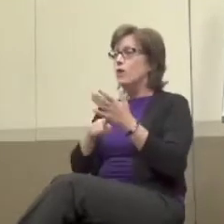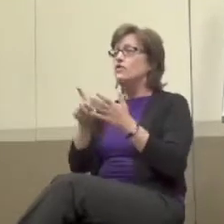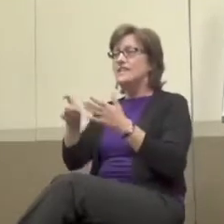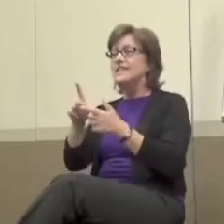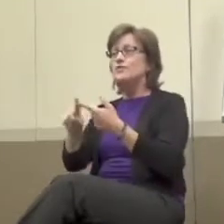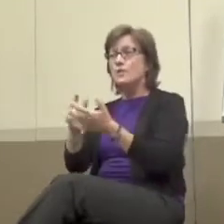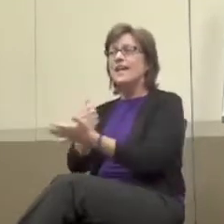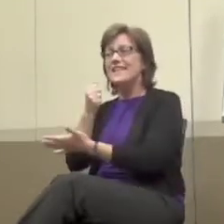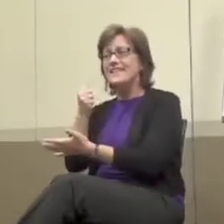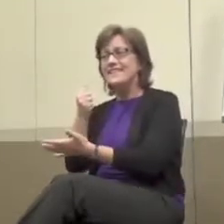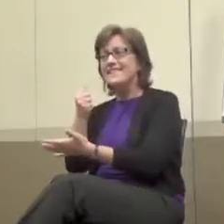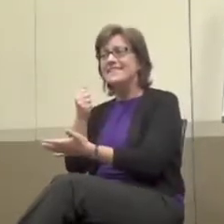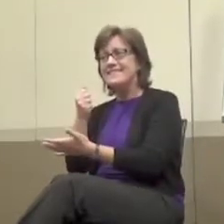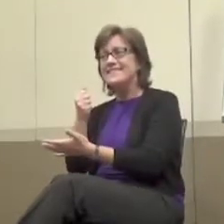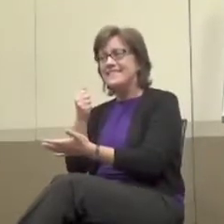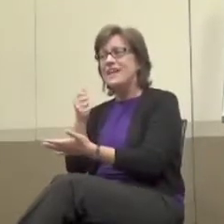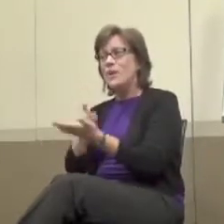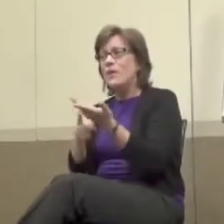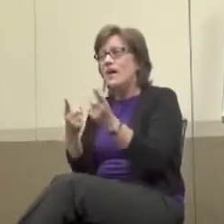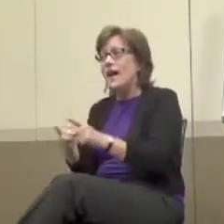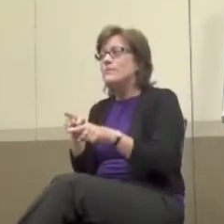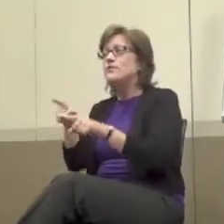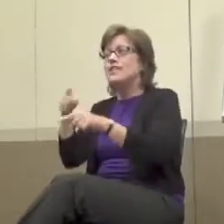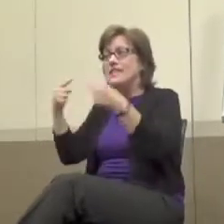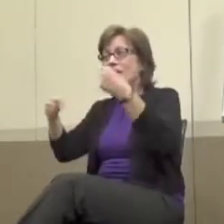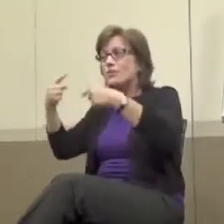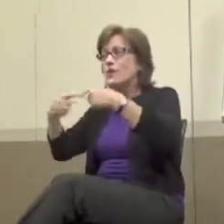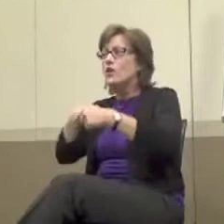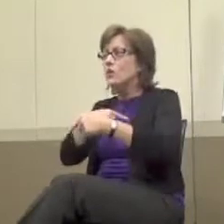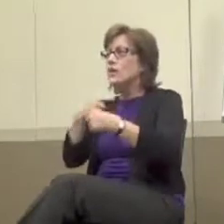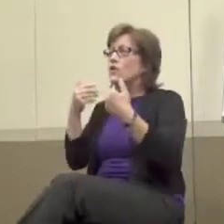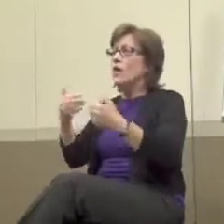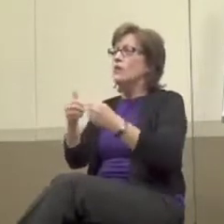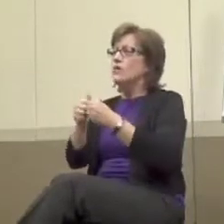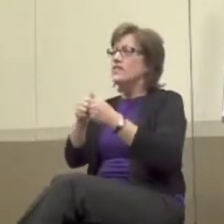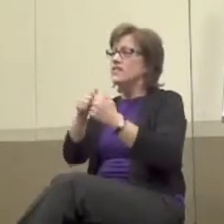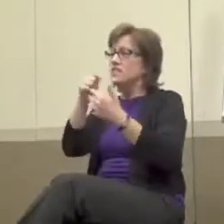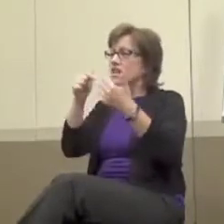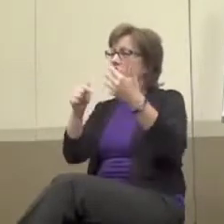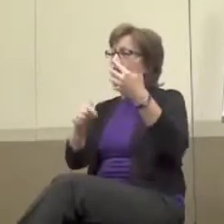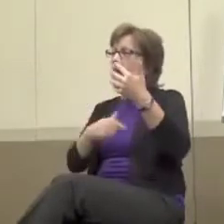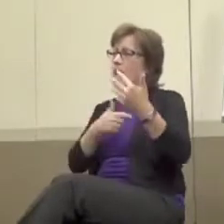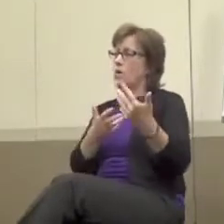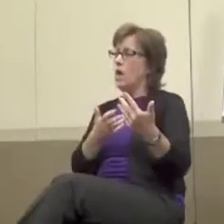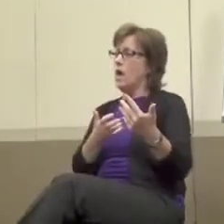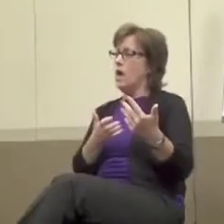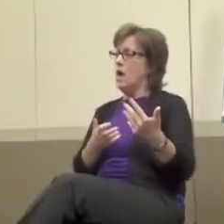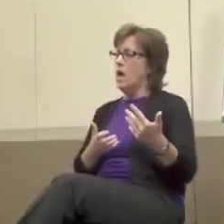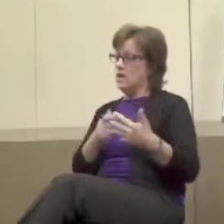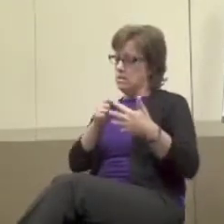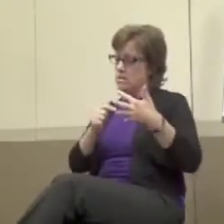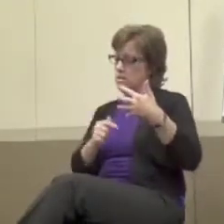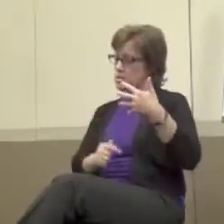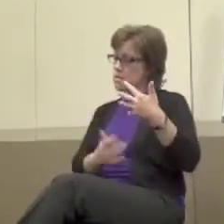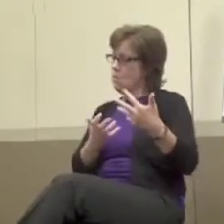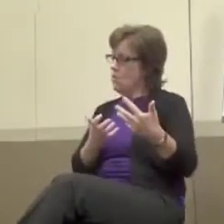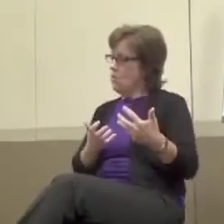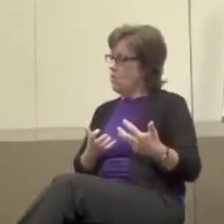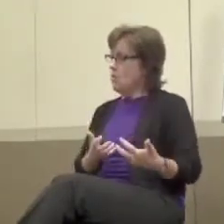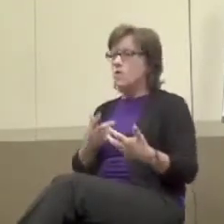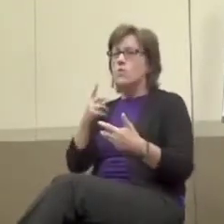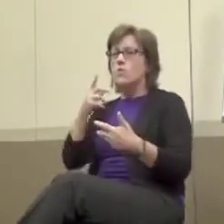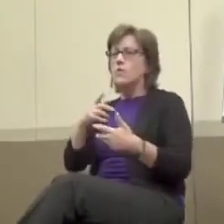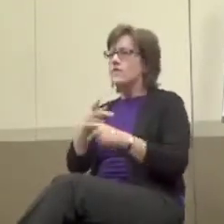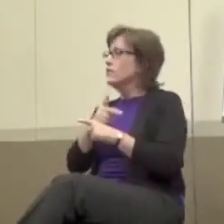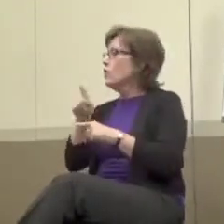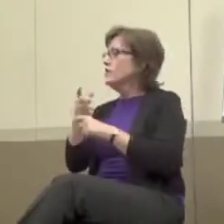right? And so what happens in an argument is we go in with this long list of wants, okay? Because we figure we're only going to get this